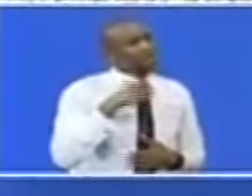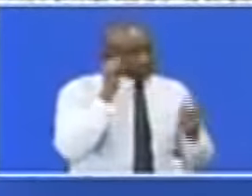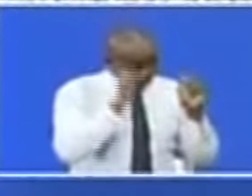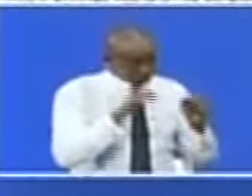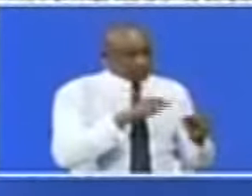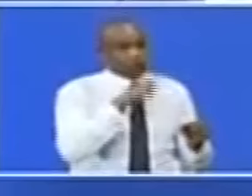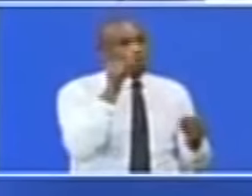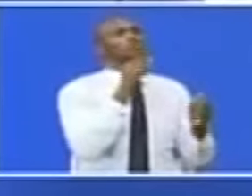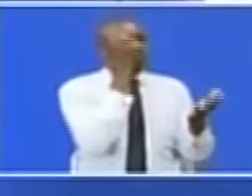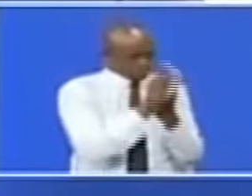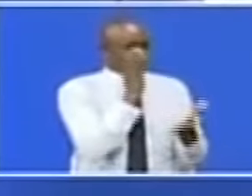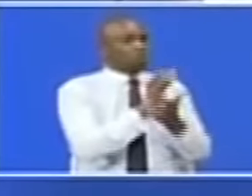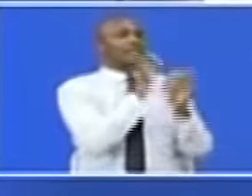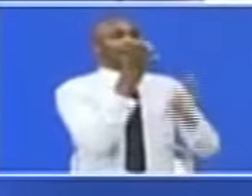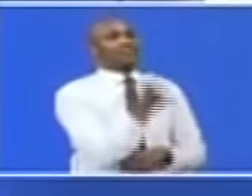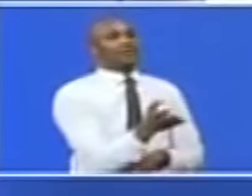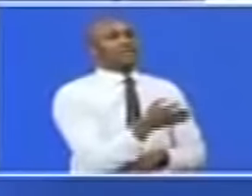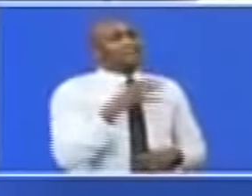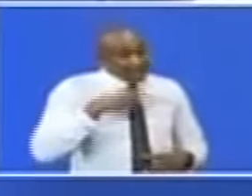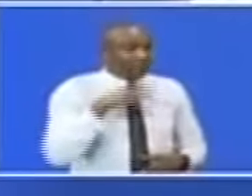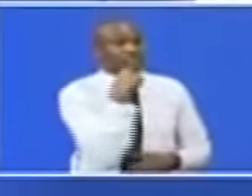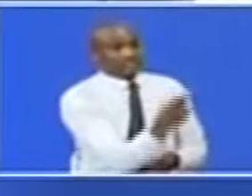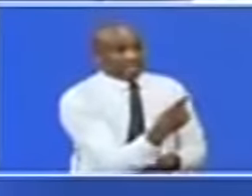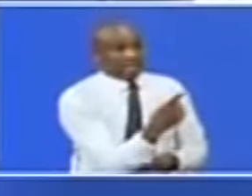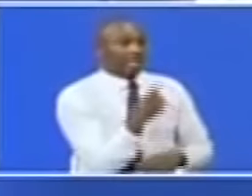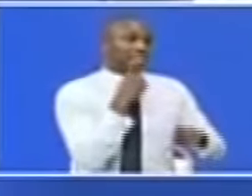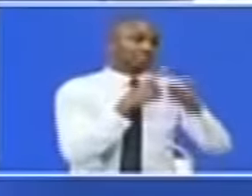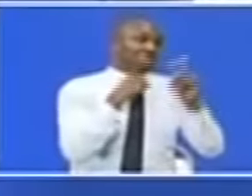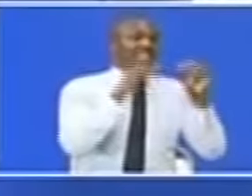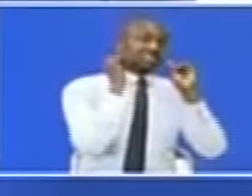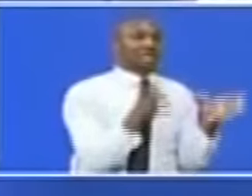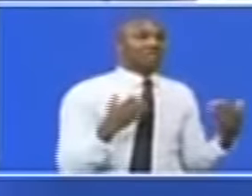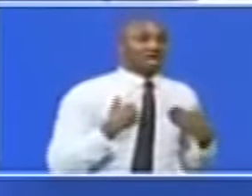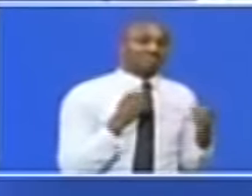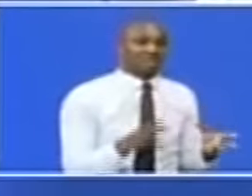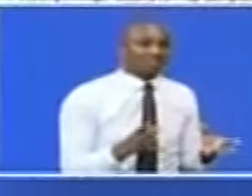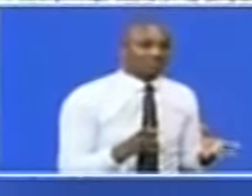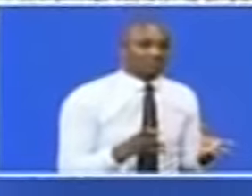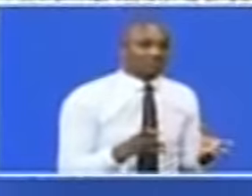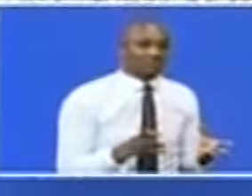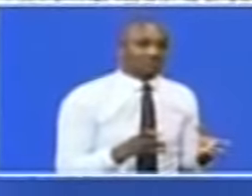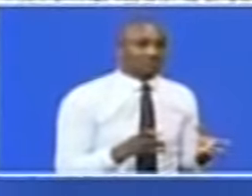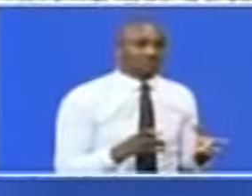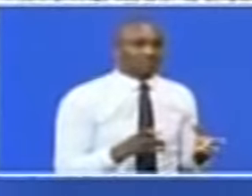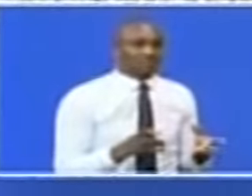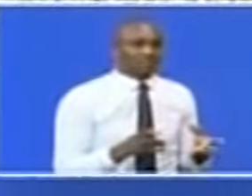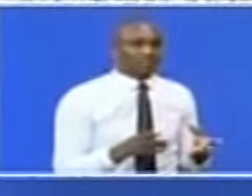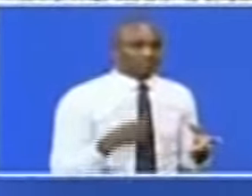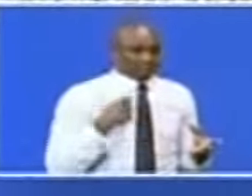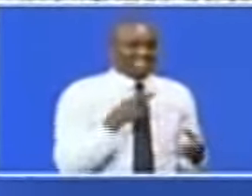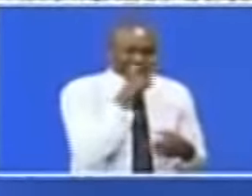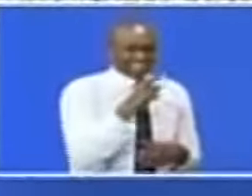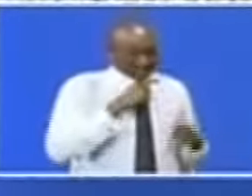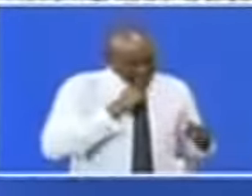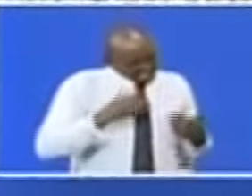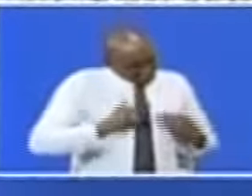it to the bank. When people say inexperienced, you know, man, this is a man